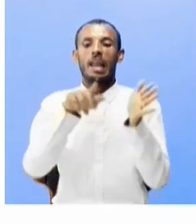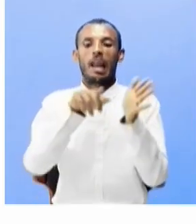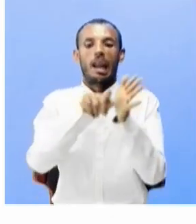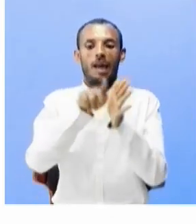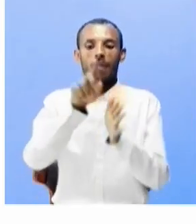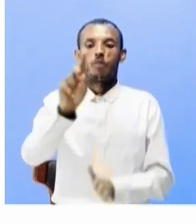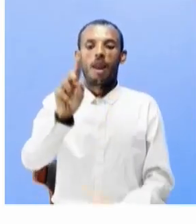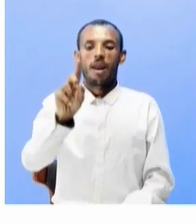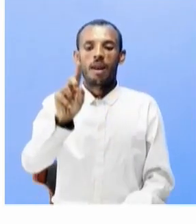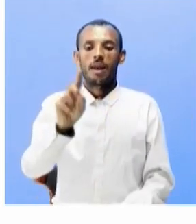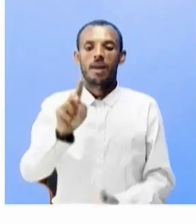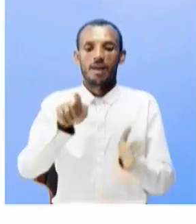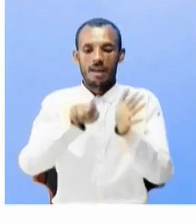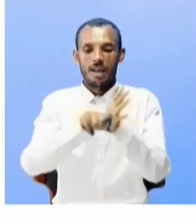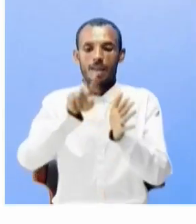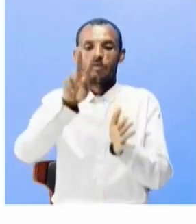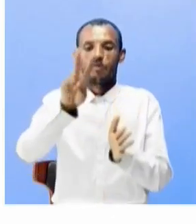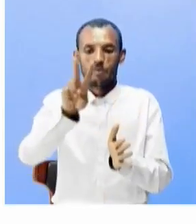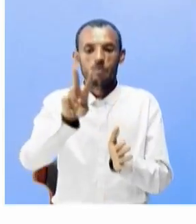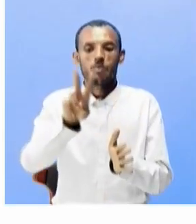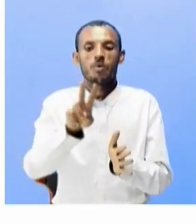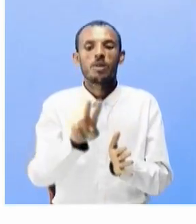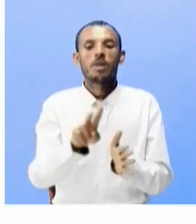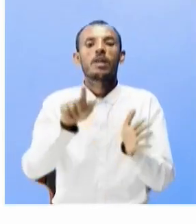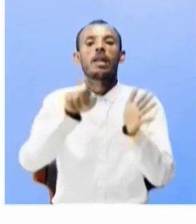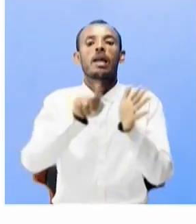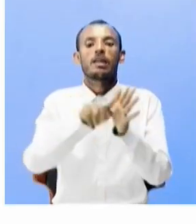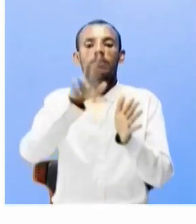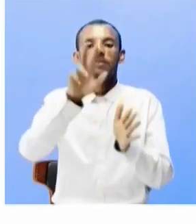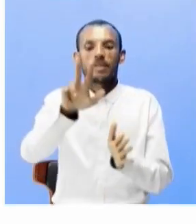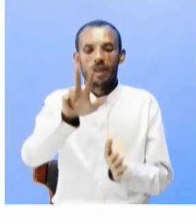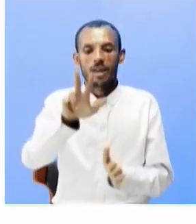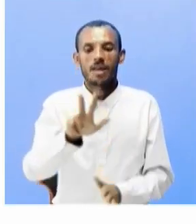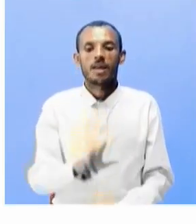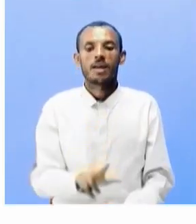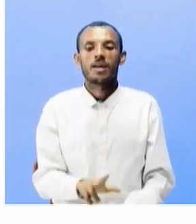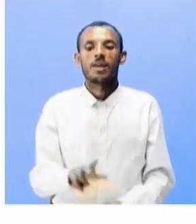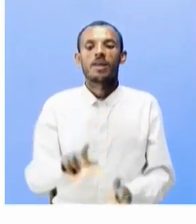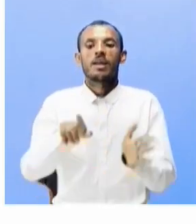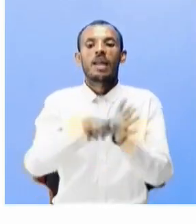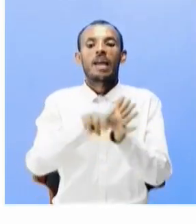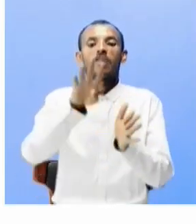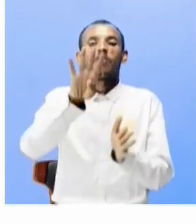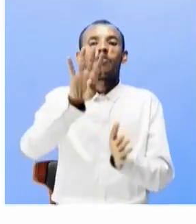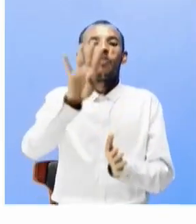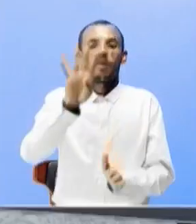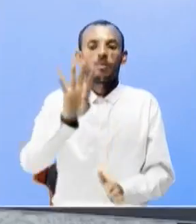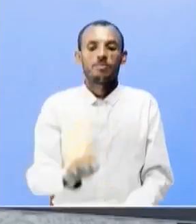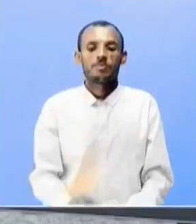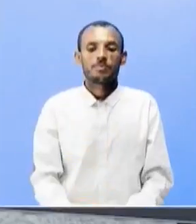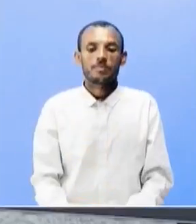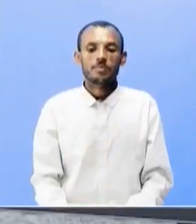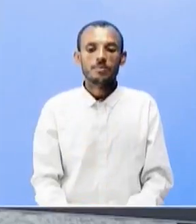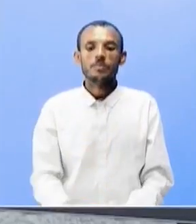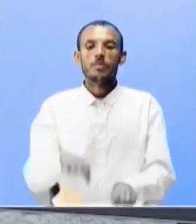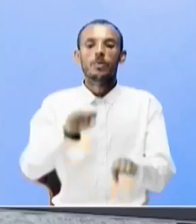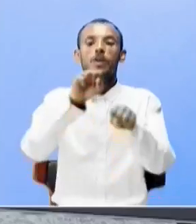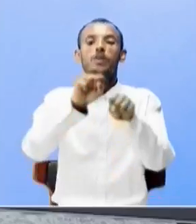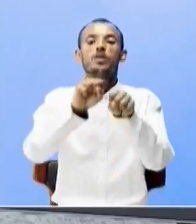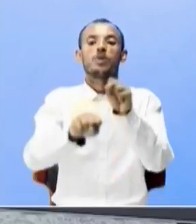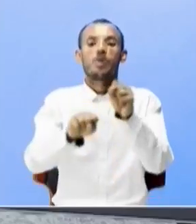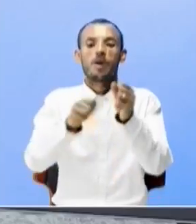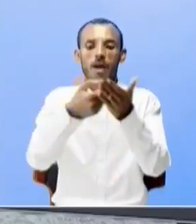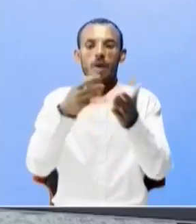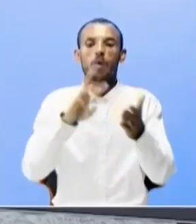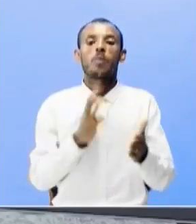-1, -2, -3, -4, and so on. So here